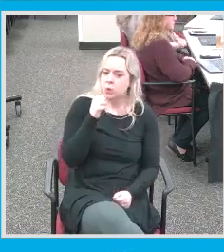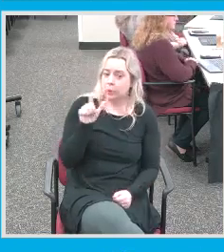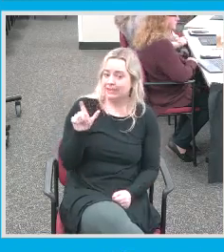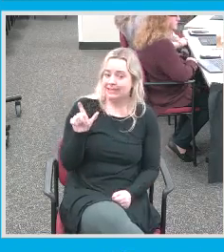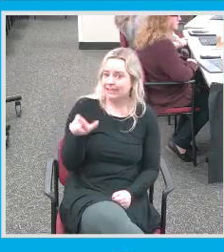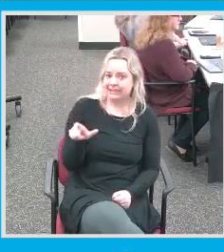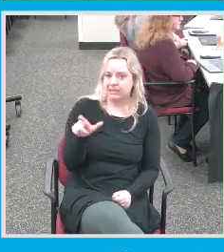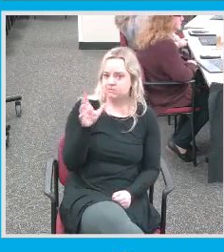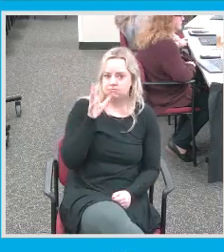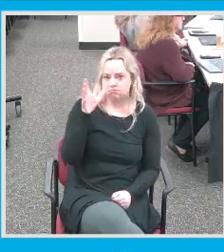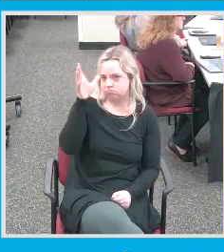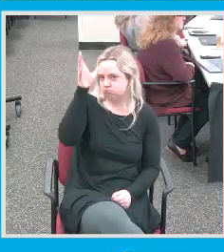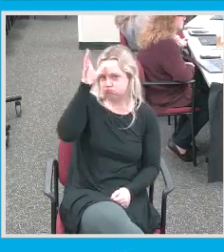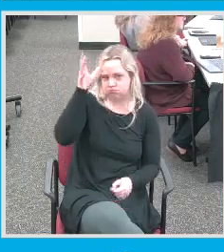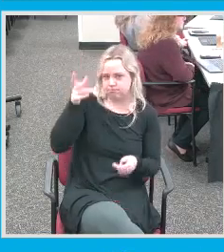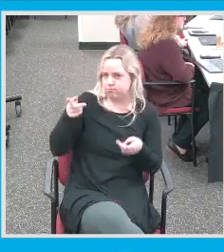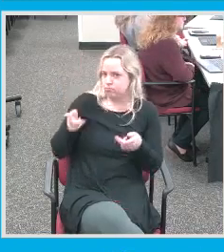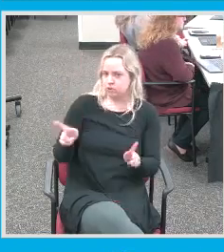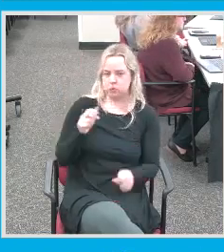it. Yep. And it's